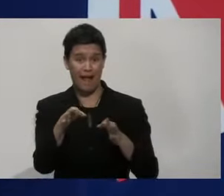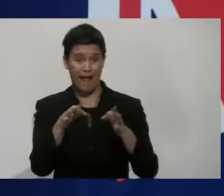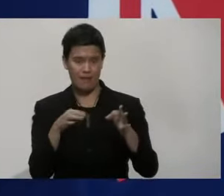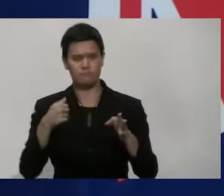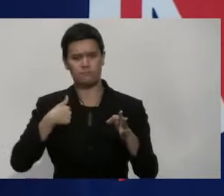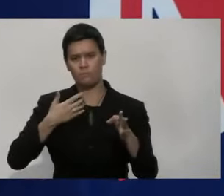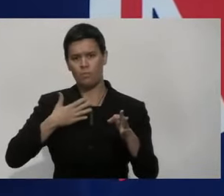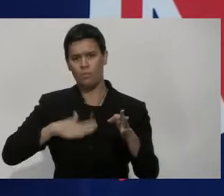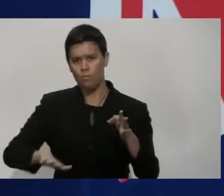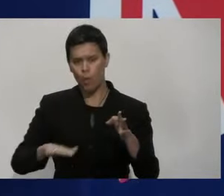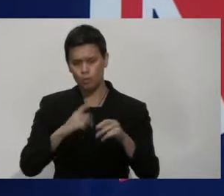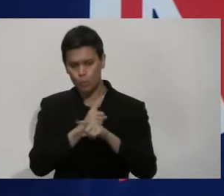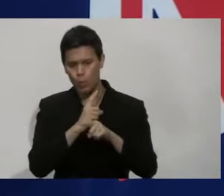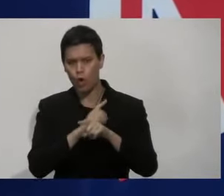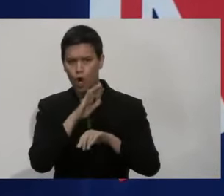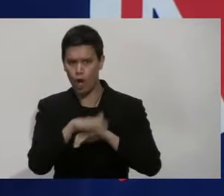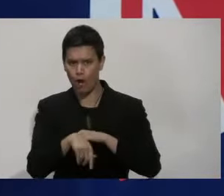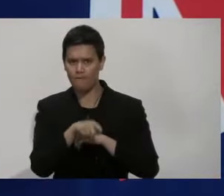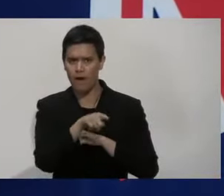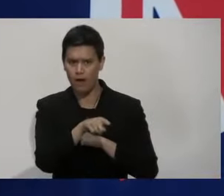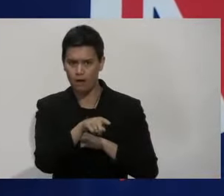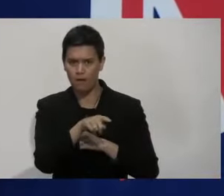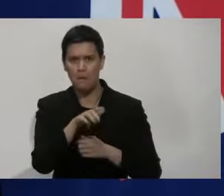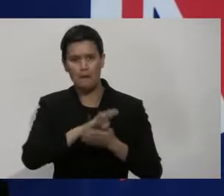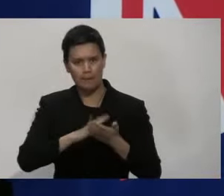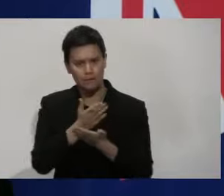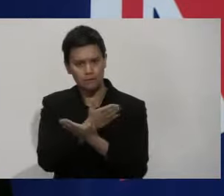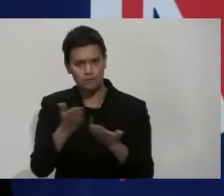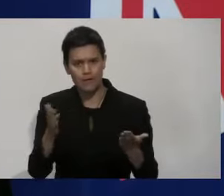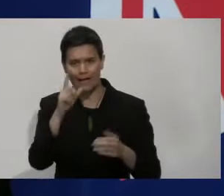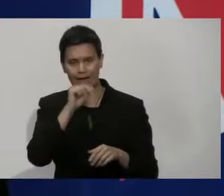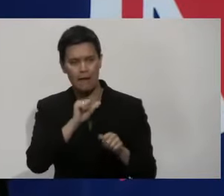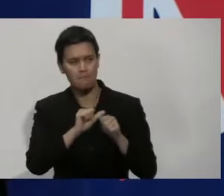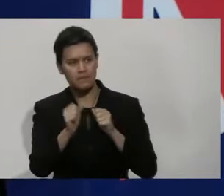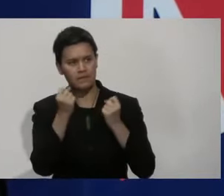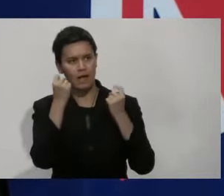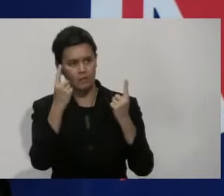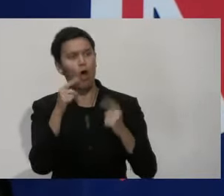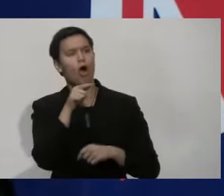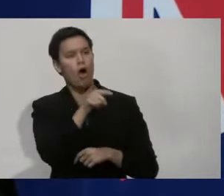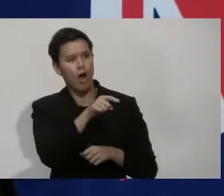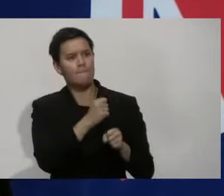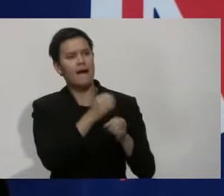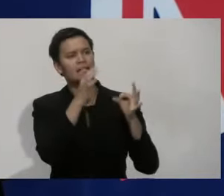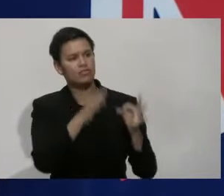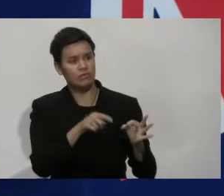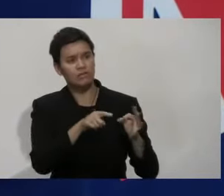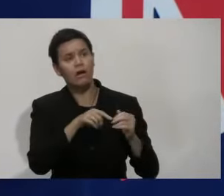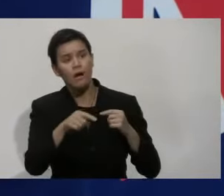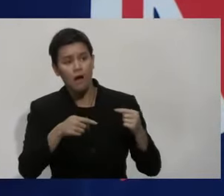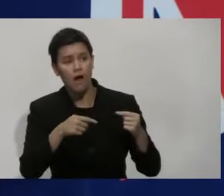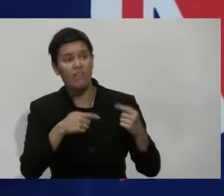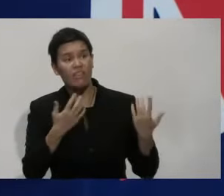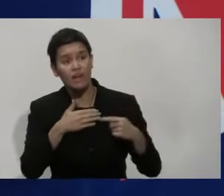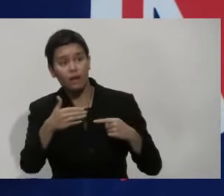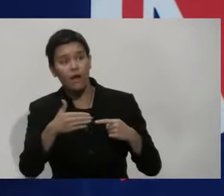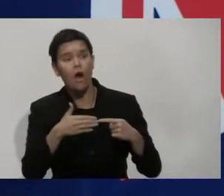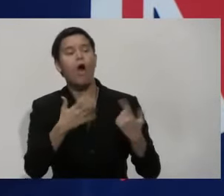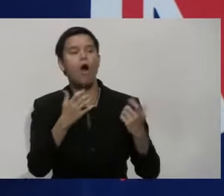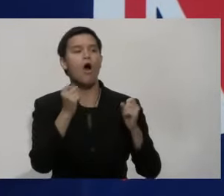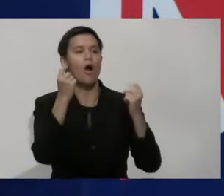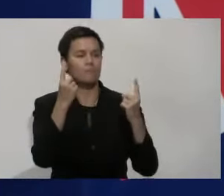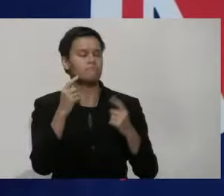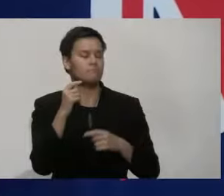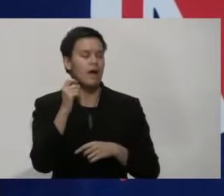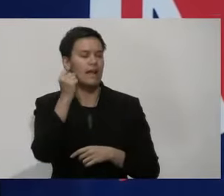of why we are well equipped to deal with the cases that will continue from this current cluster for some time to